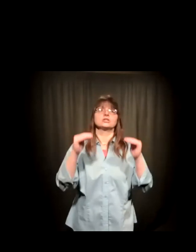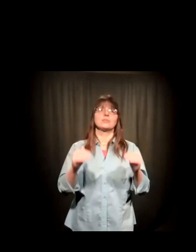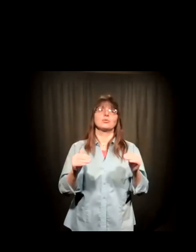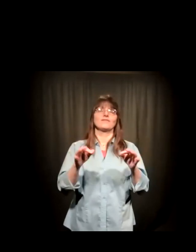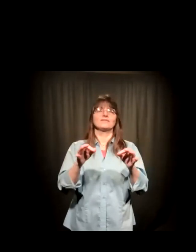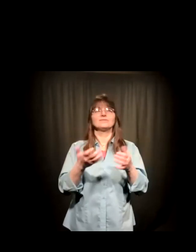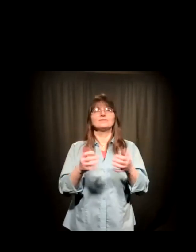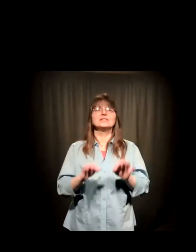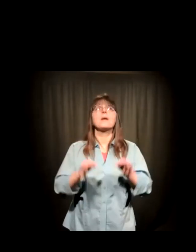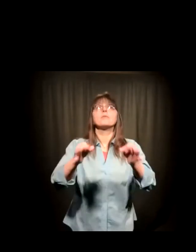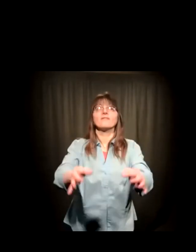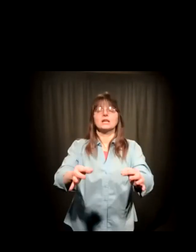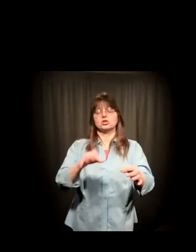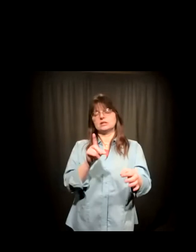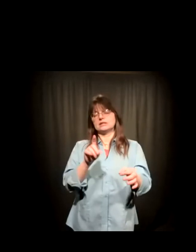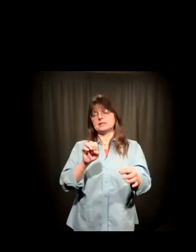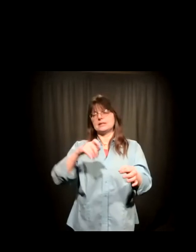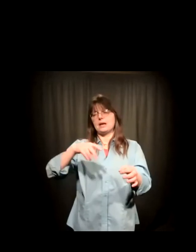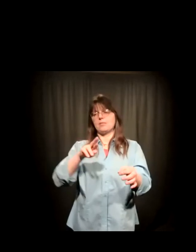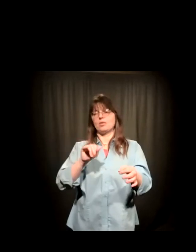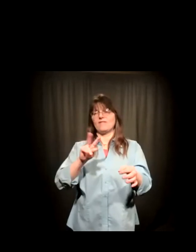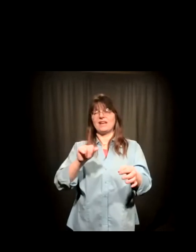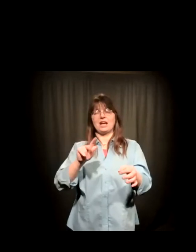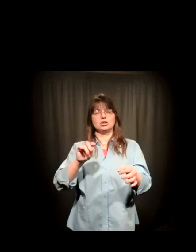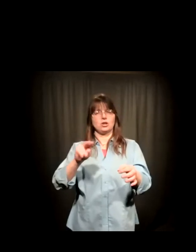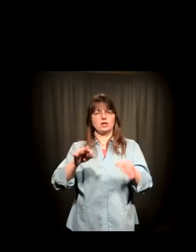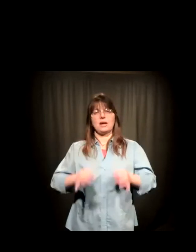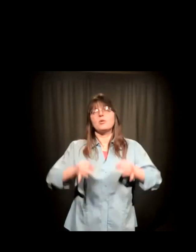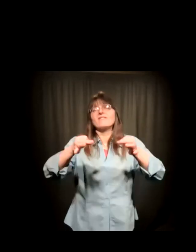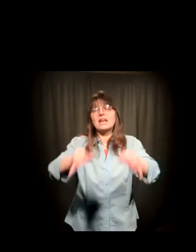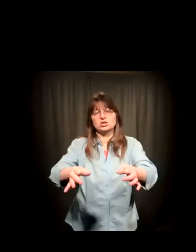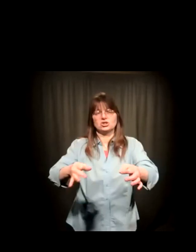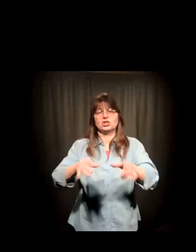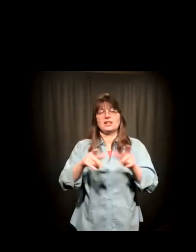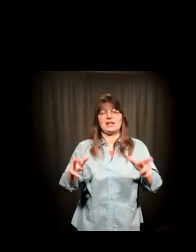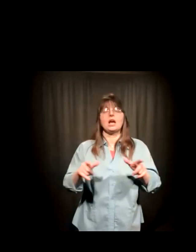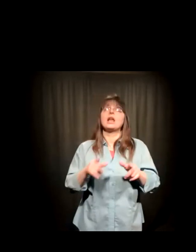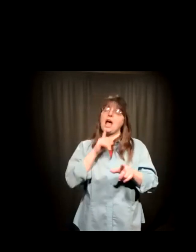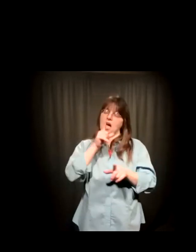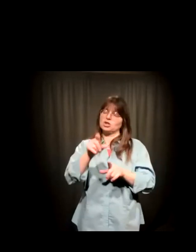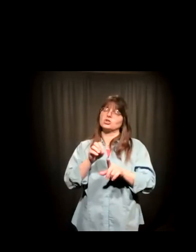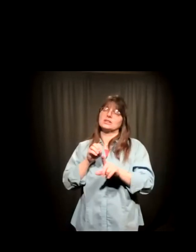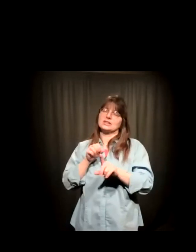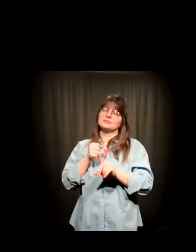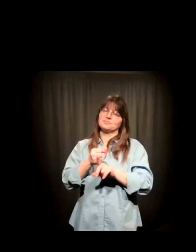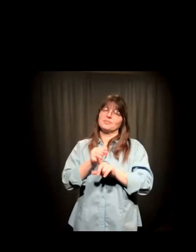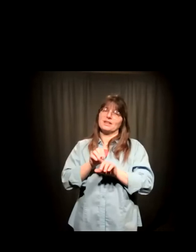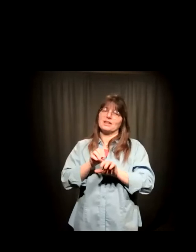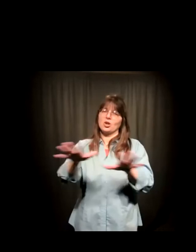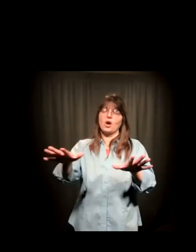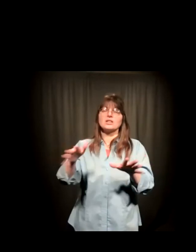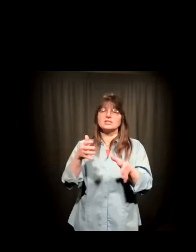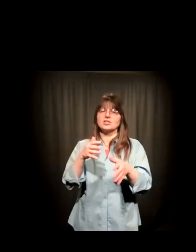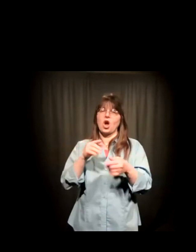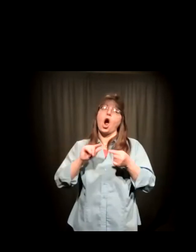it caused widespread harm, despite what Bell wanted it to do, which was really to help. He really wanted it to help.